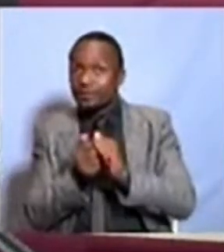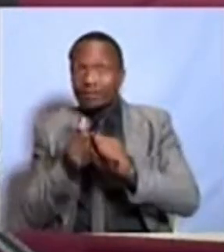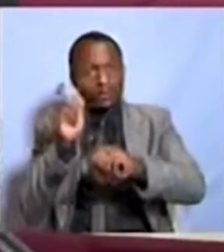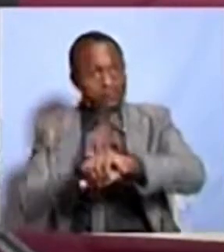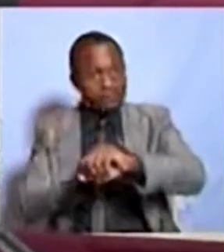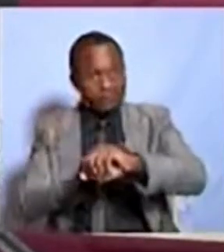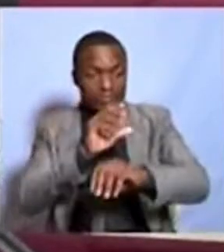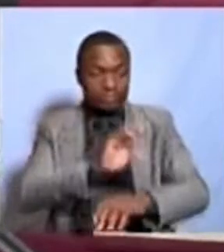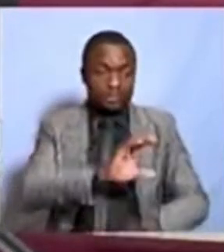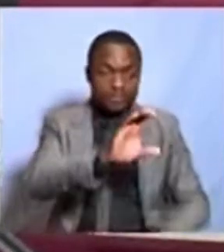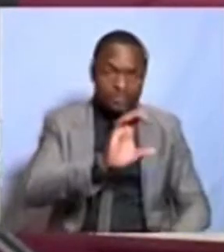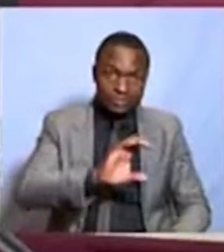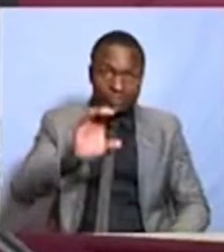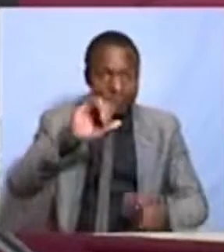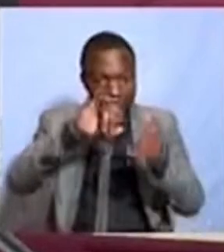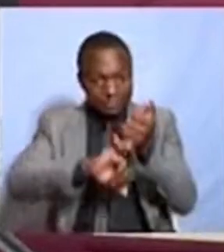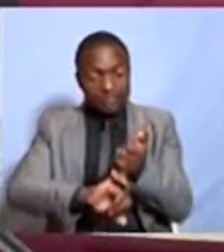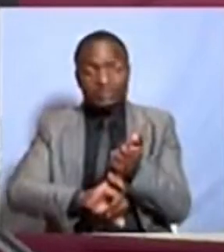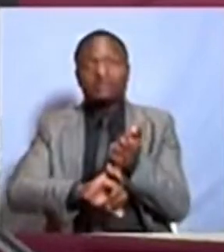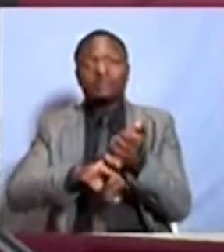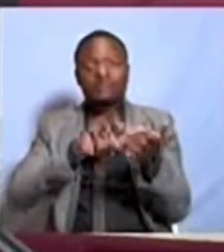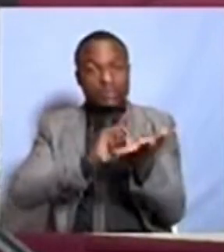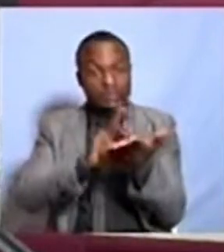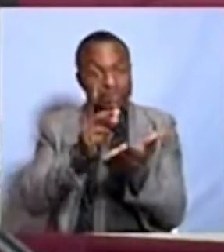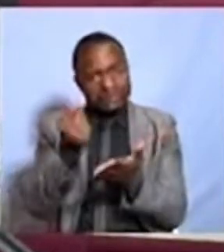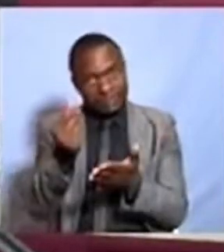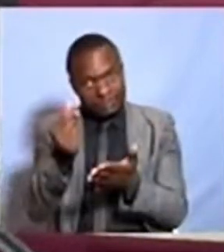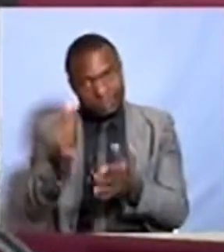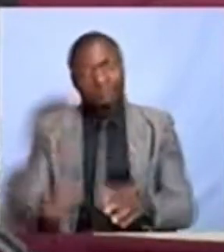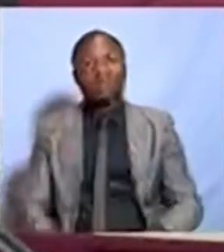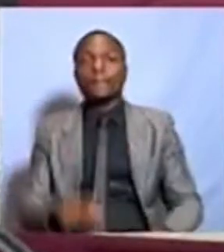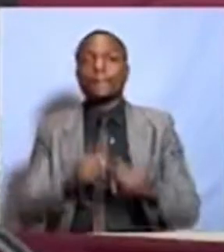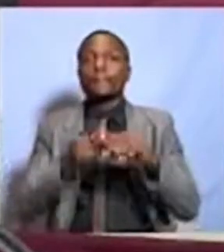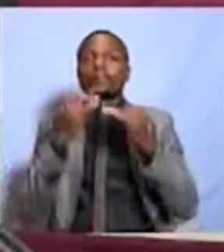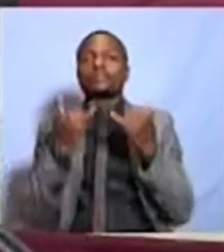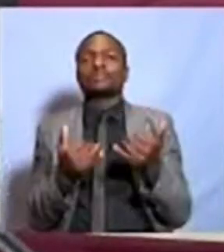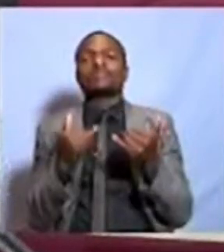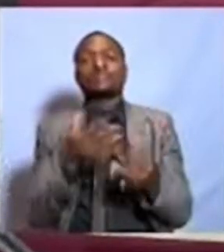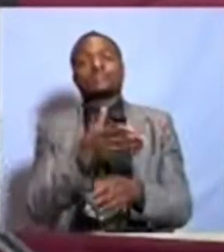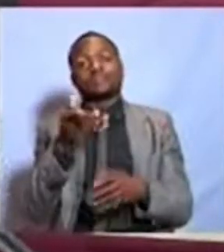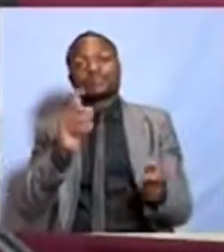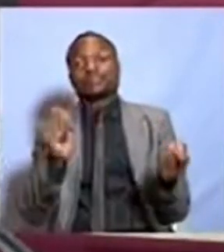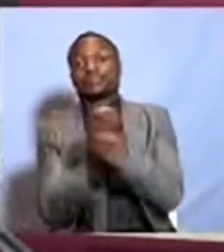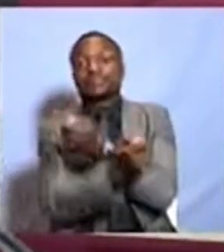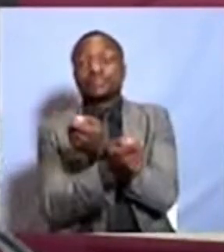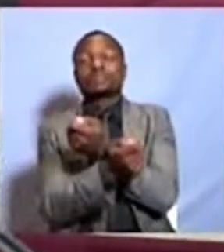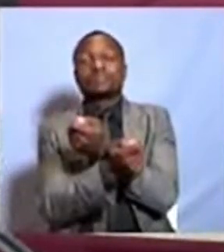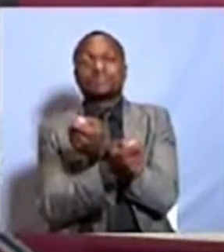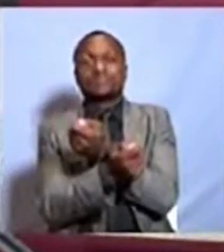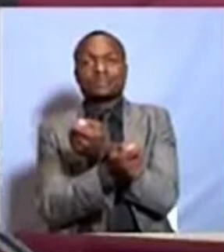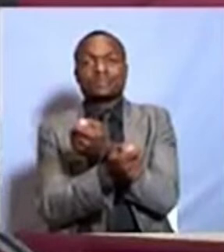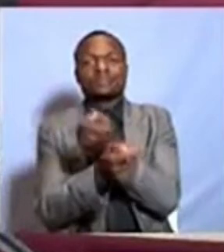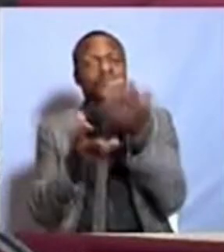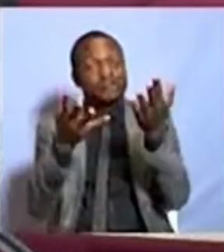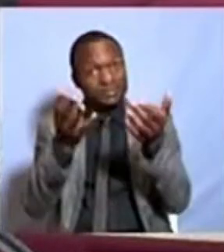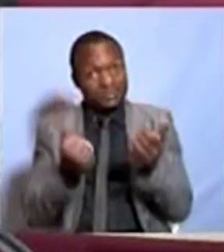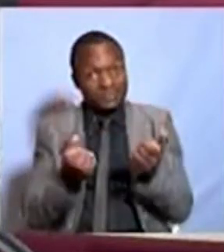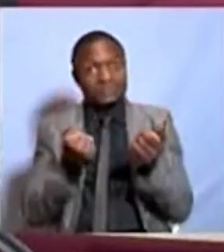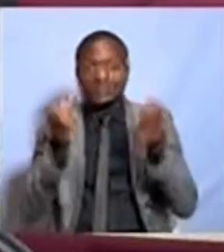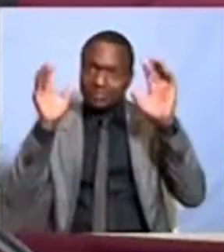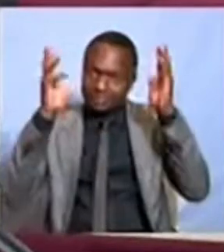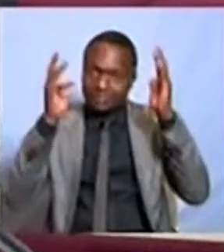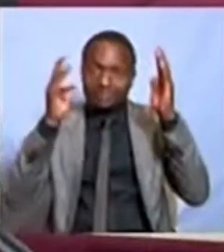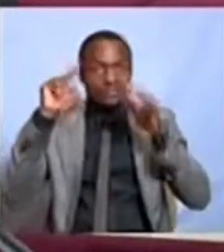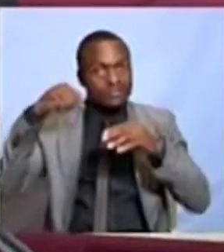timely disbursements of even social cash transfer itself, but now, of course, that has changed over the years, and we would like to commend